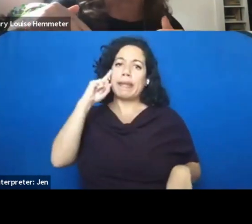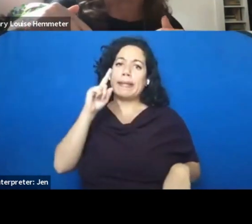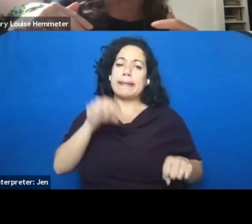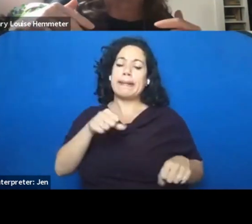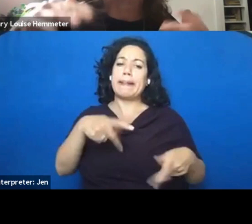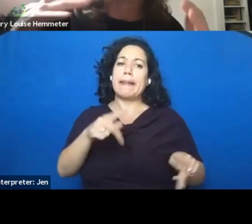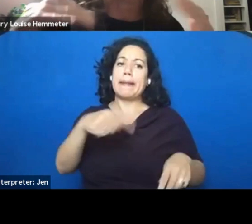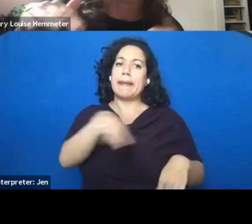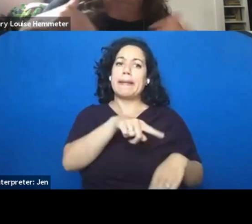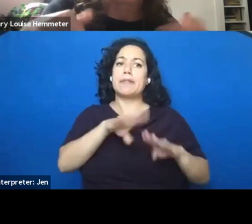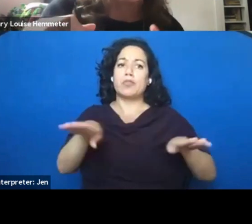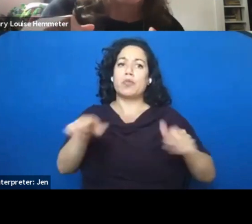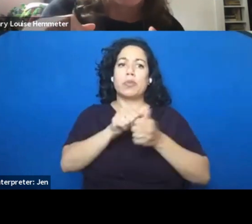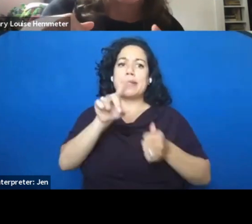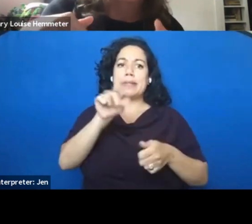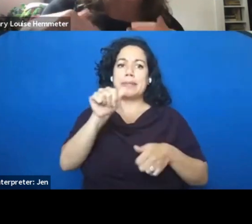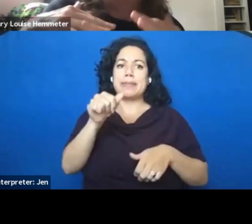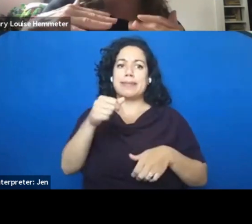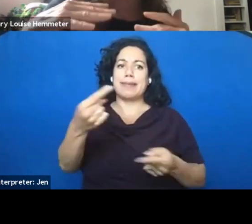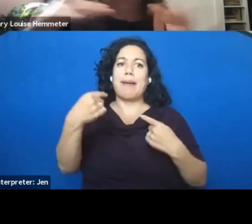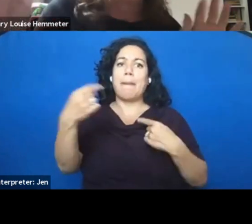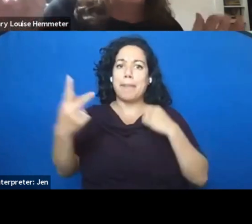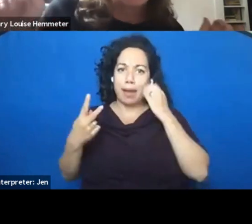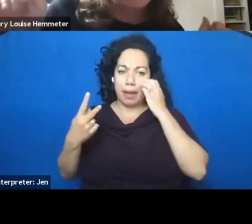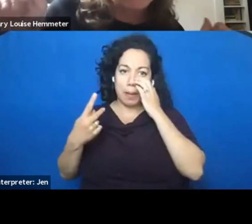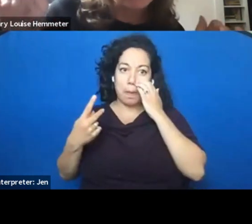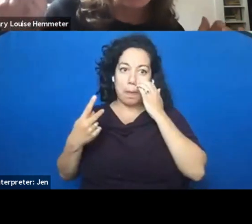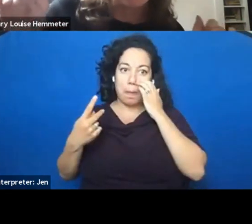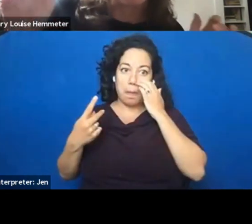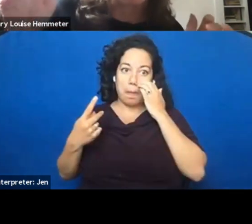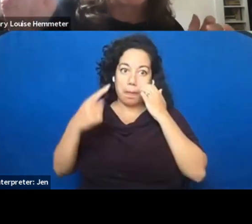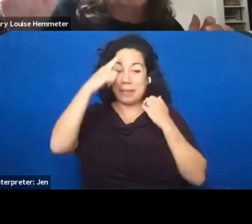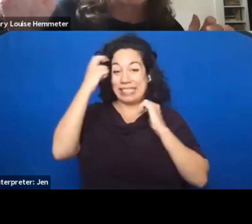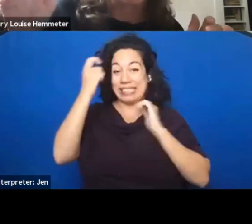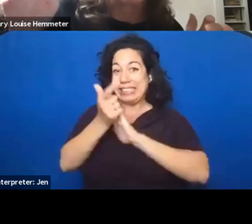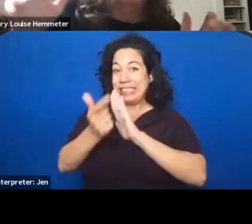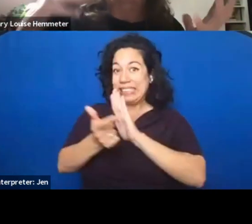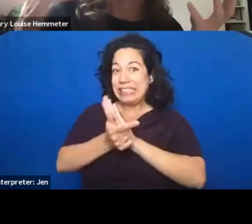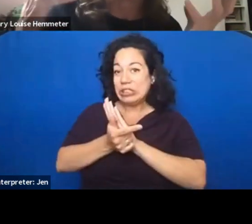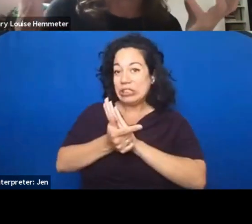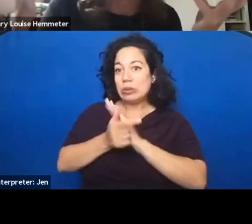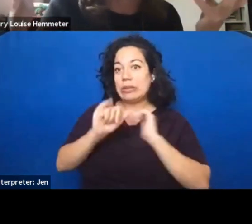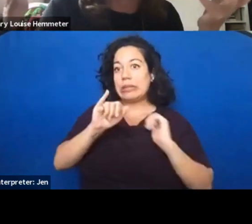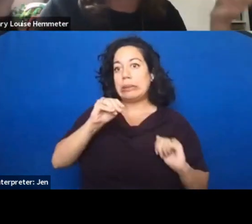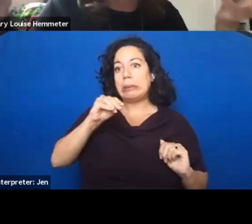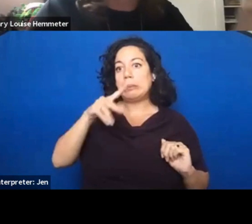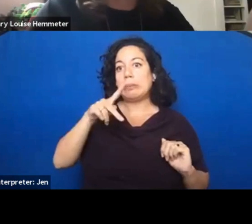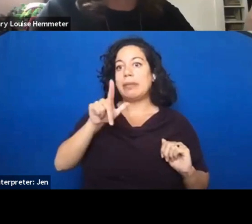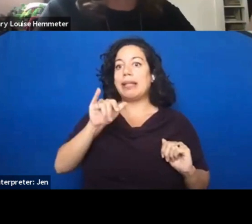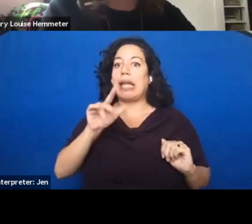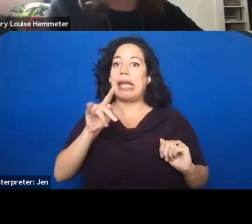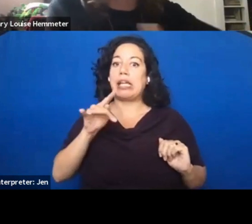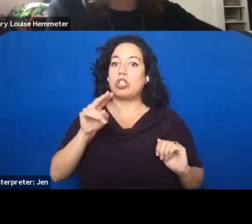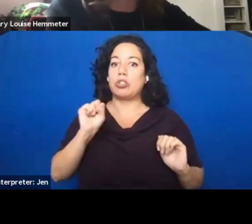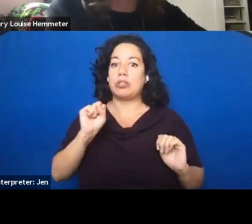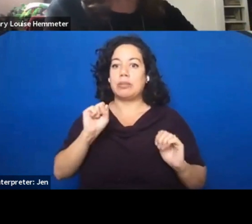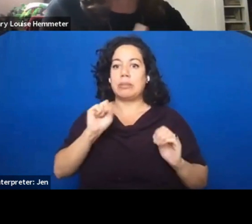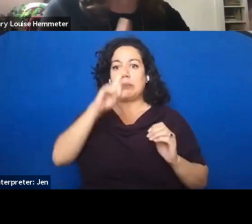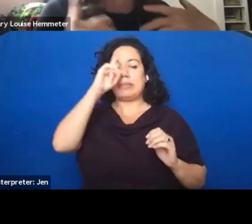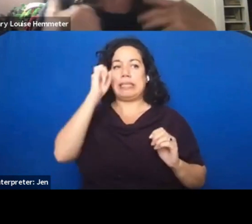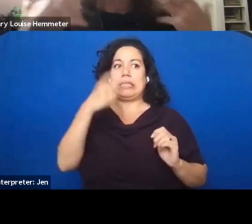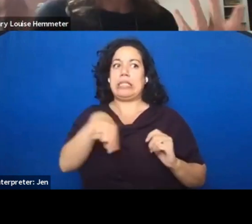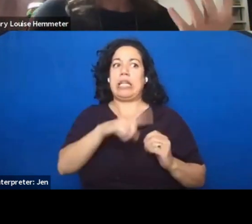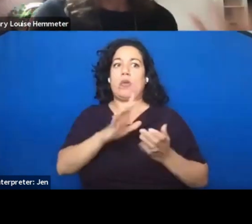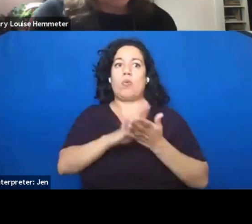kids with disabilities come back because of the legal implications. Like they're somehow going to be sicker than other